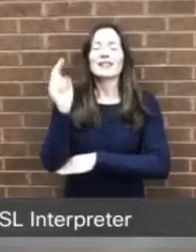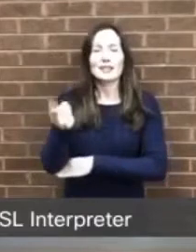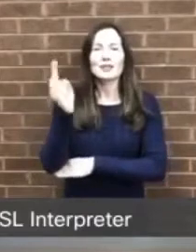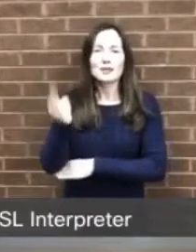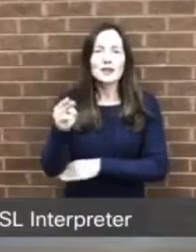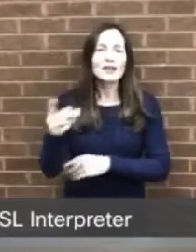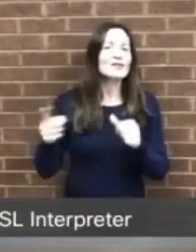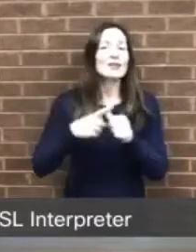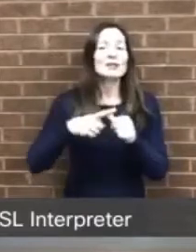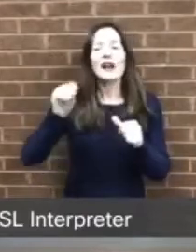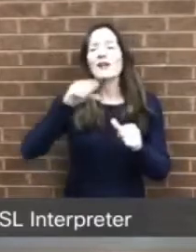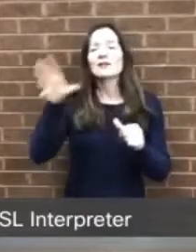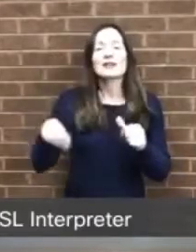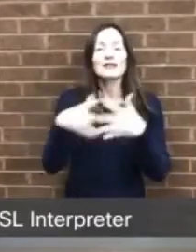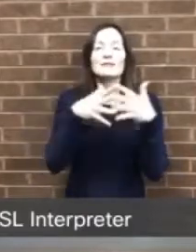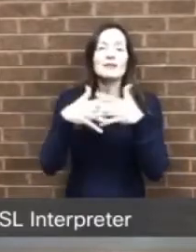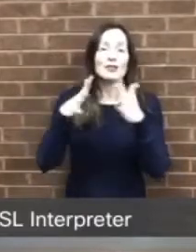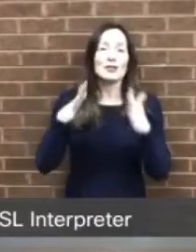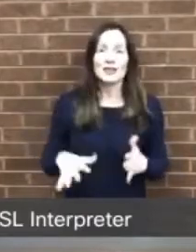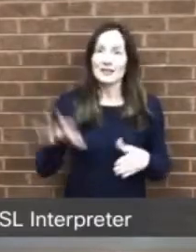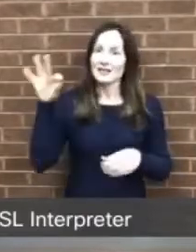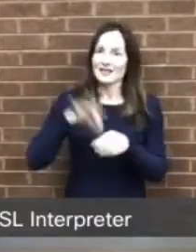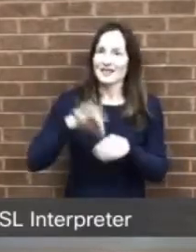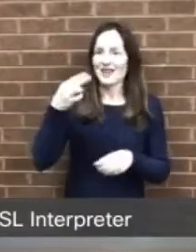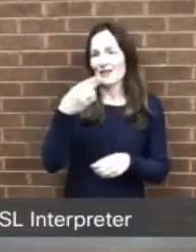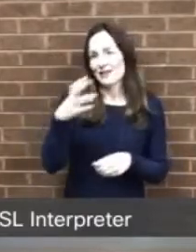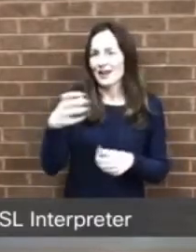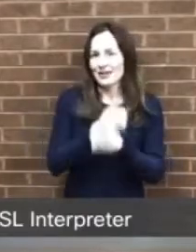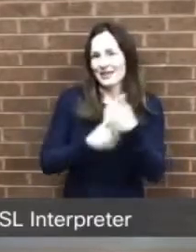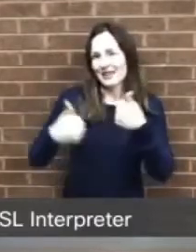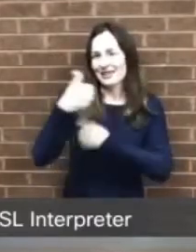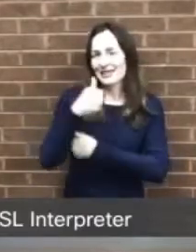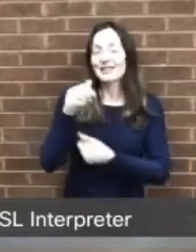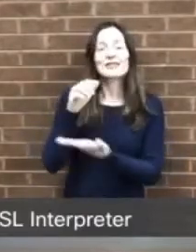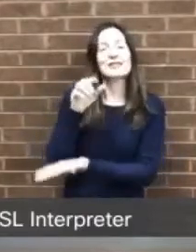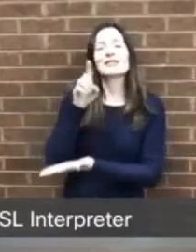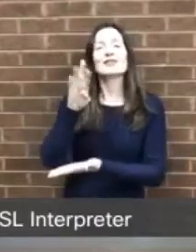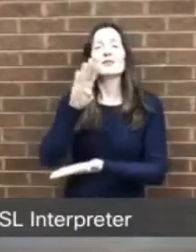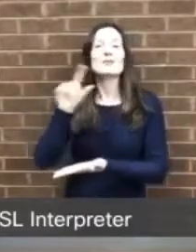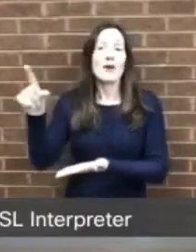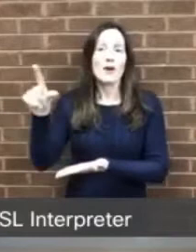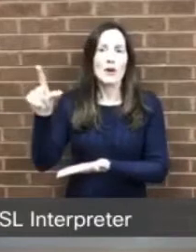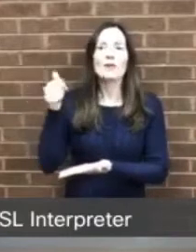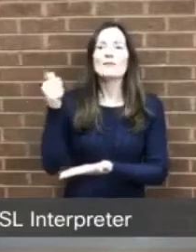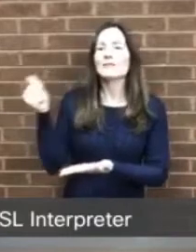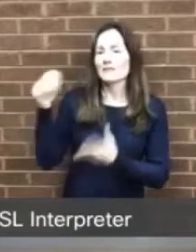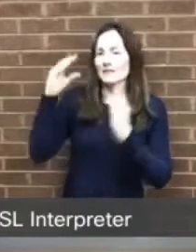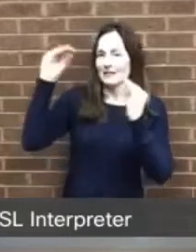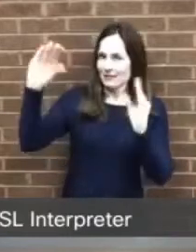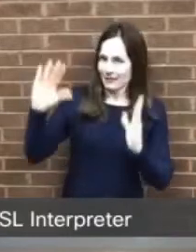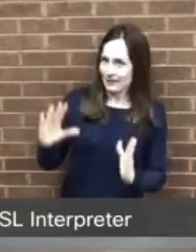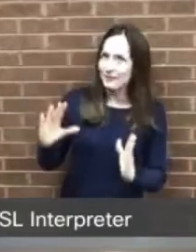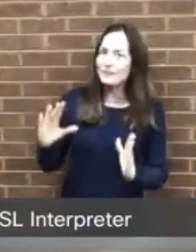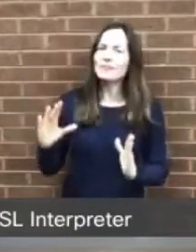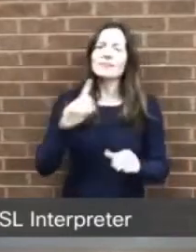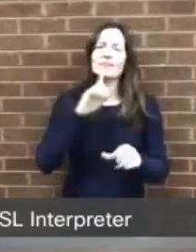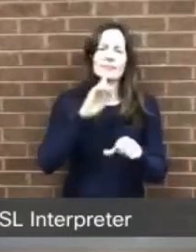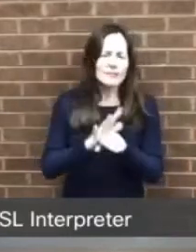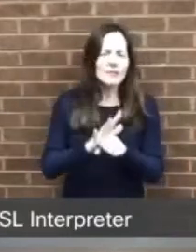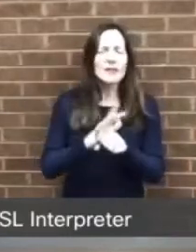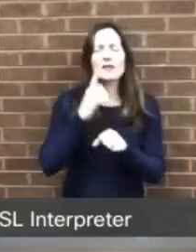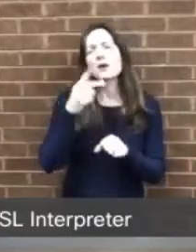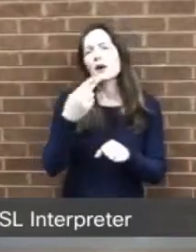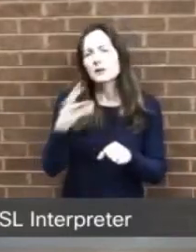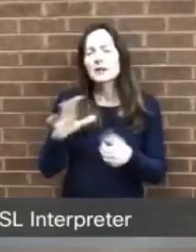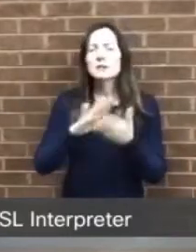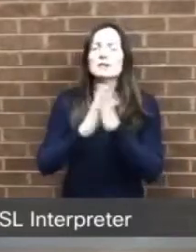be elected as a Howard County executive. Dr. Ball, a committed educator, is dedicated to making our community a better, brighter place for current